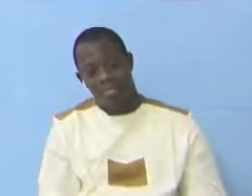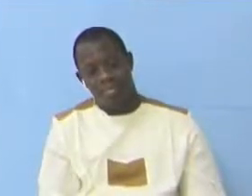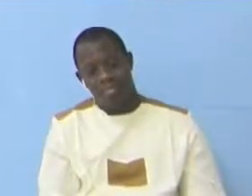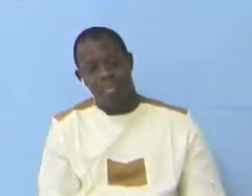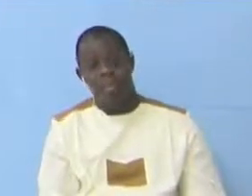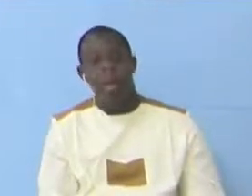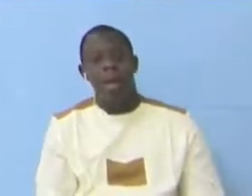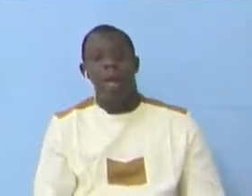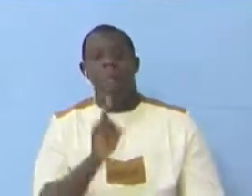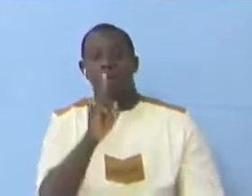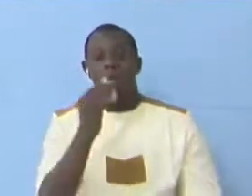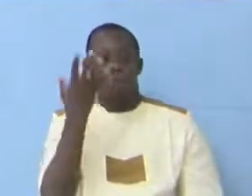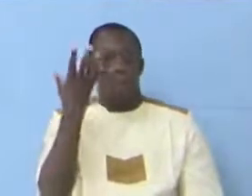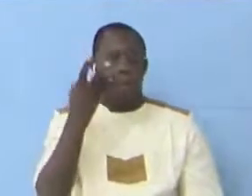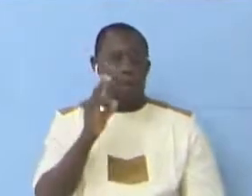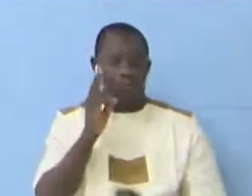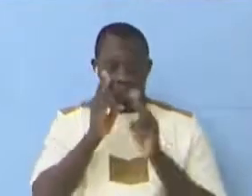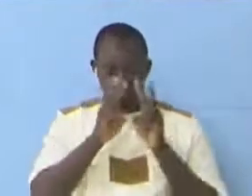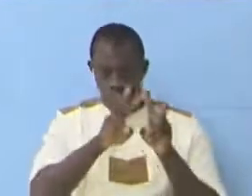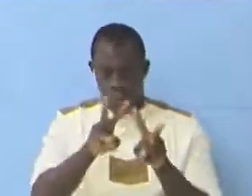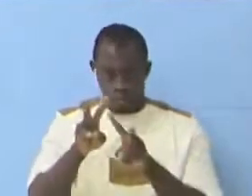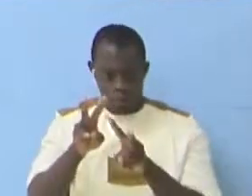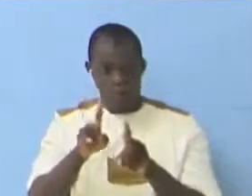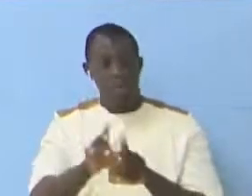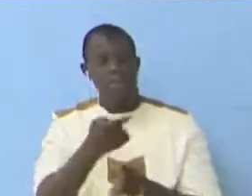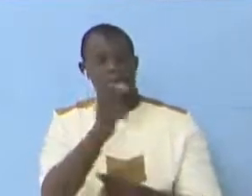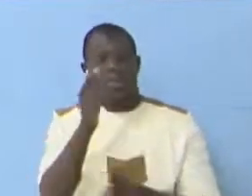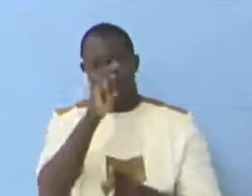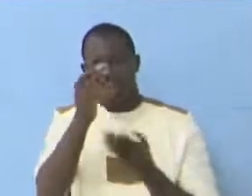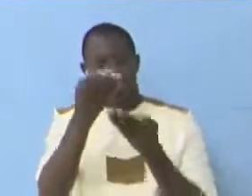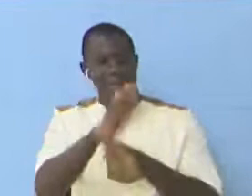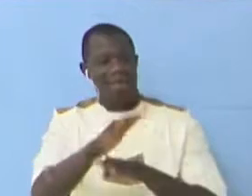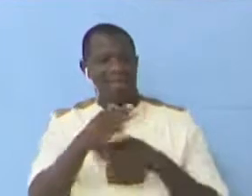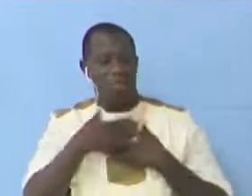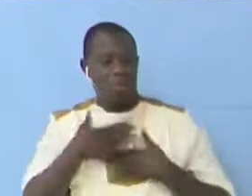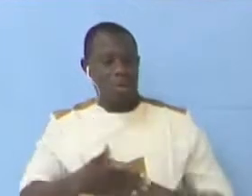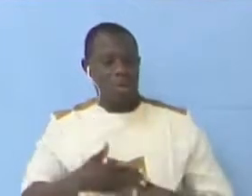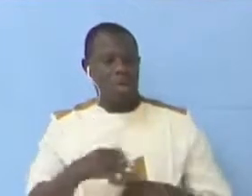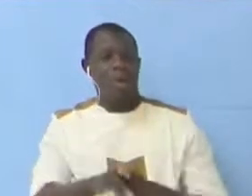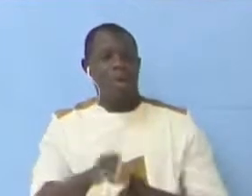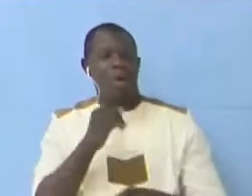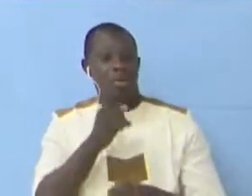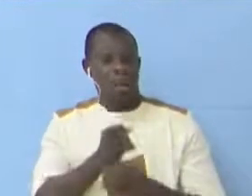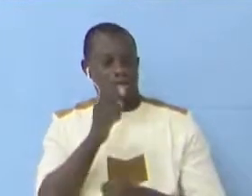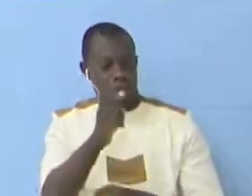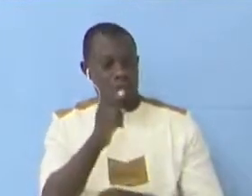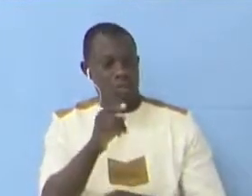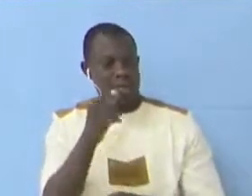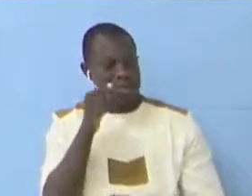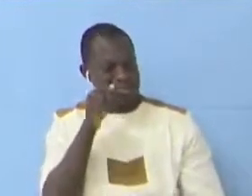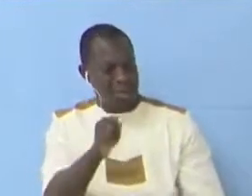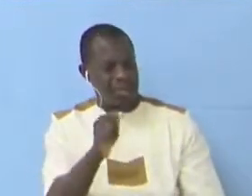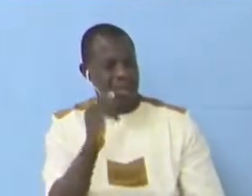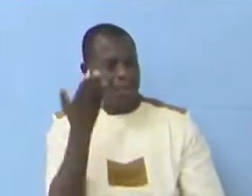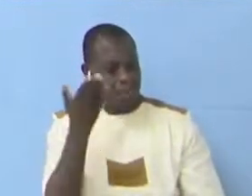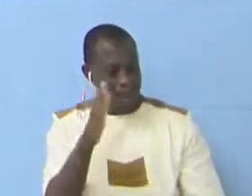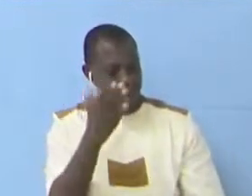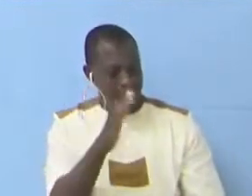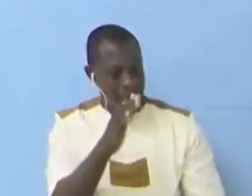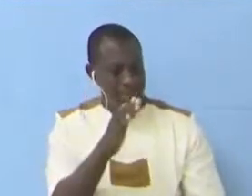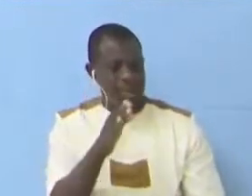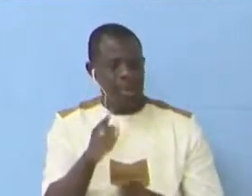But when you saw these bodies, it immediately occurred to you that this could be, in